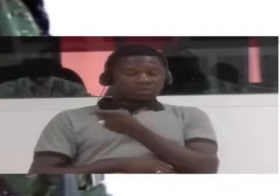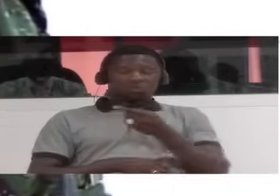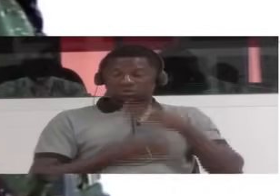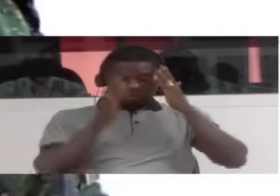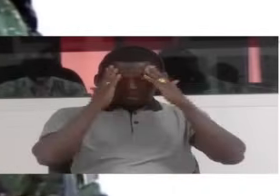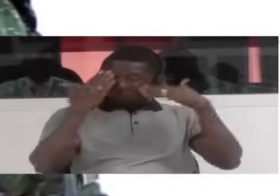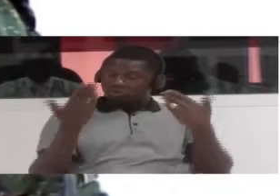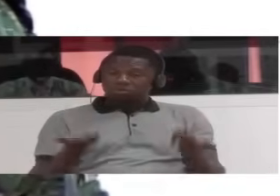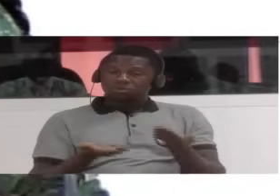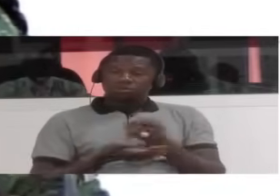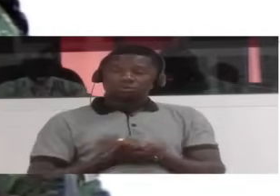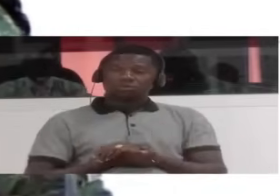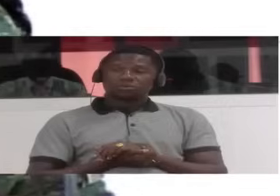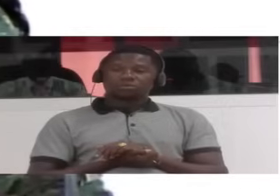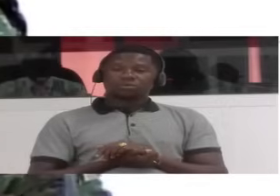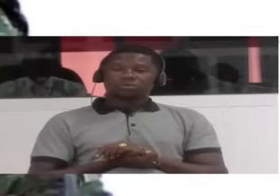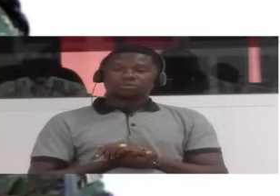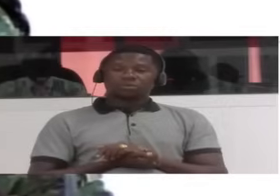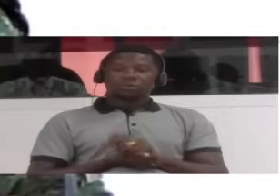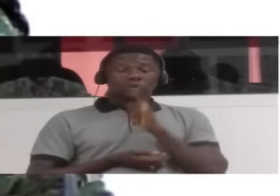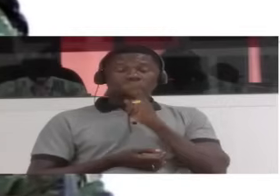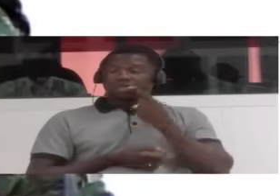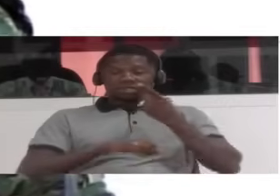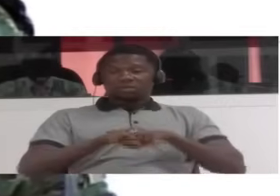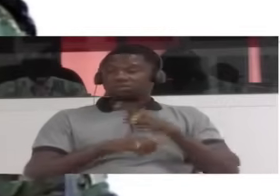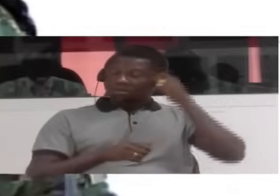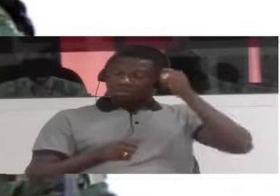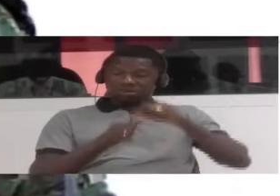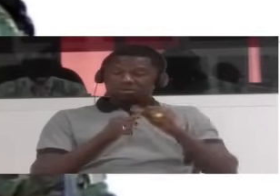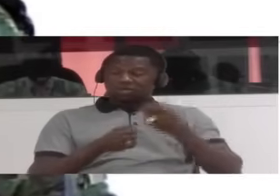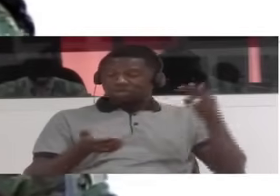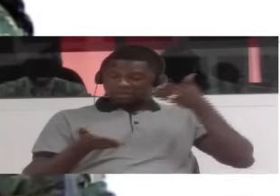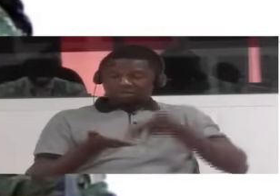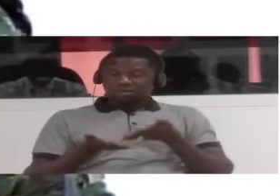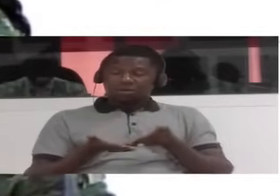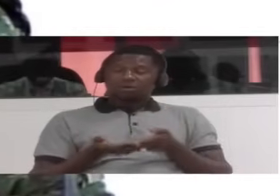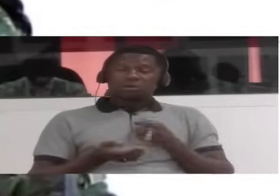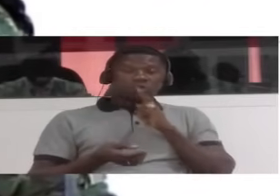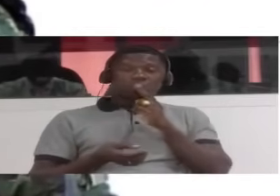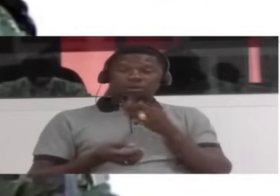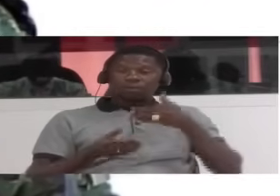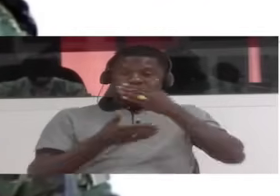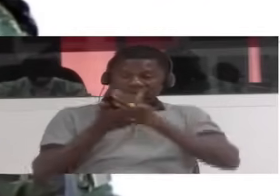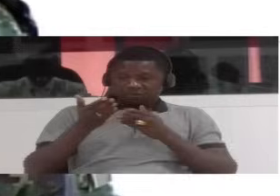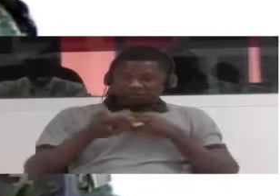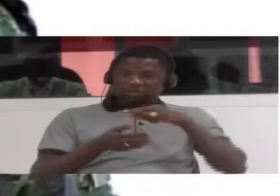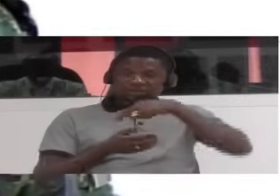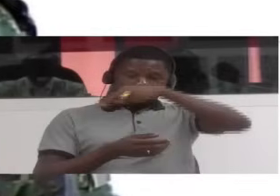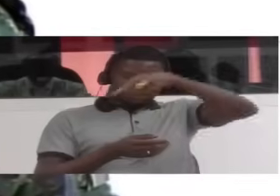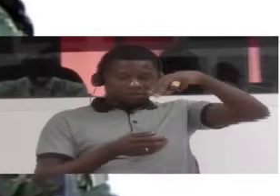Who, at the time, I cannot remember as at now, who were part of this patrol team.